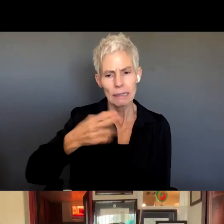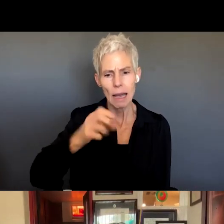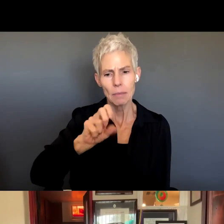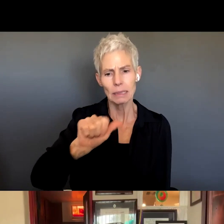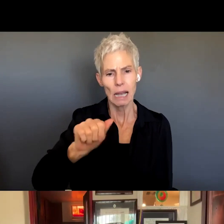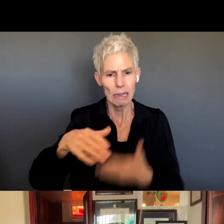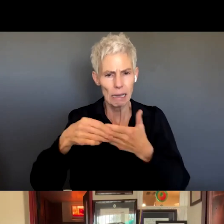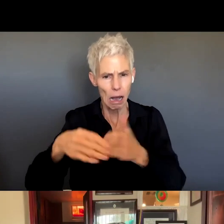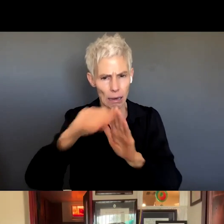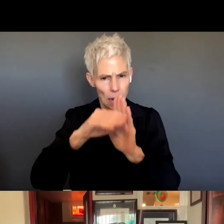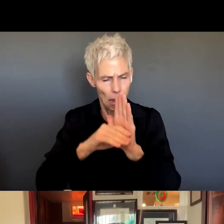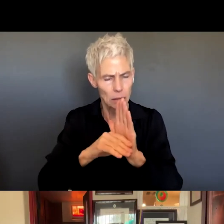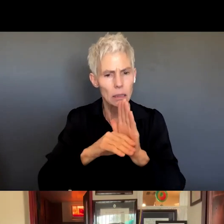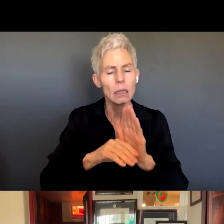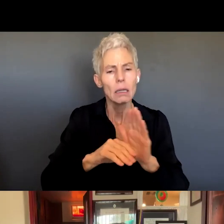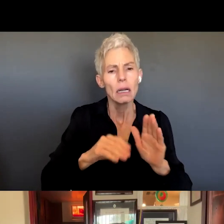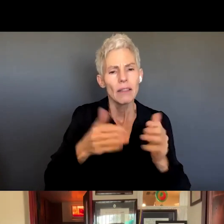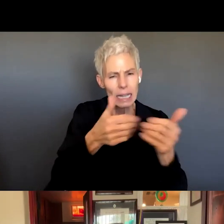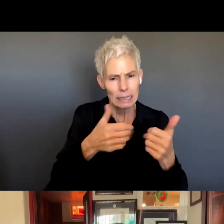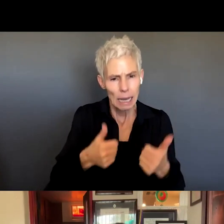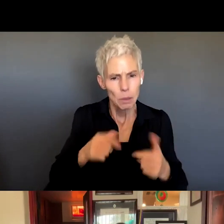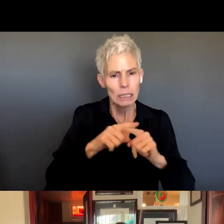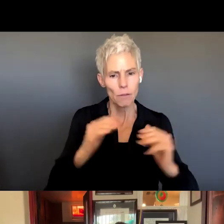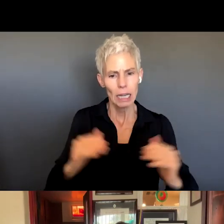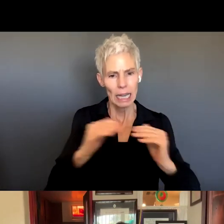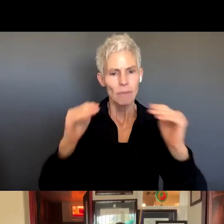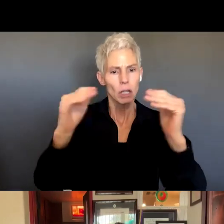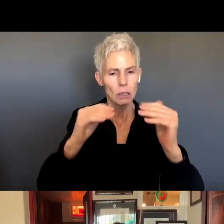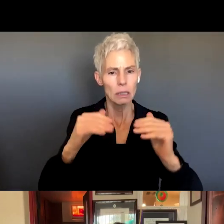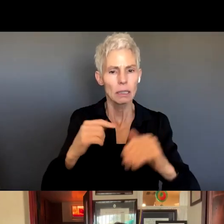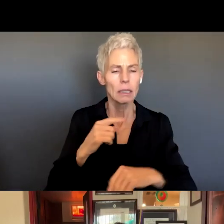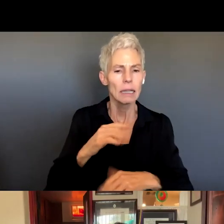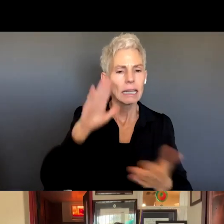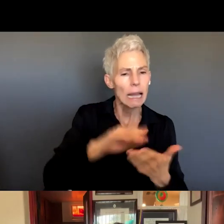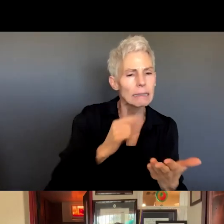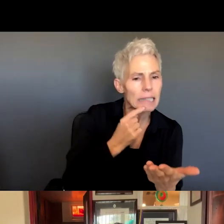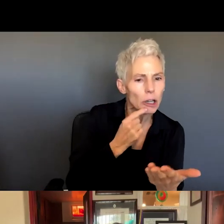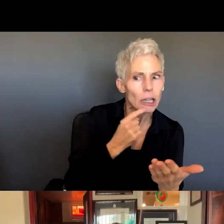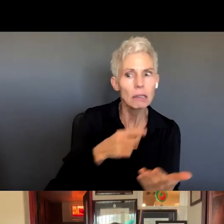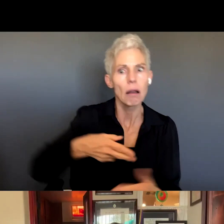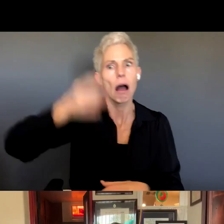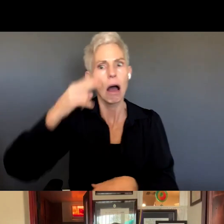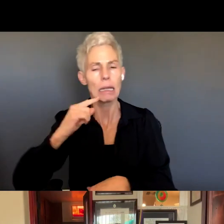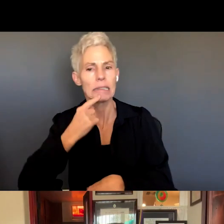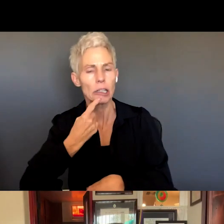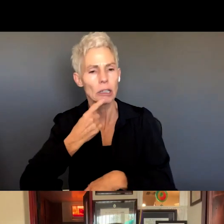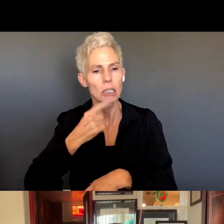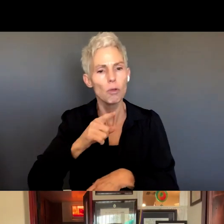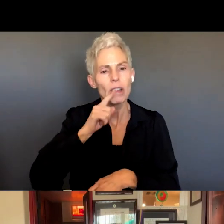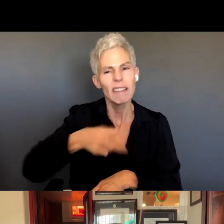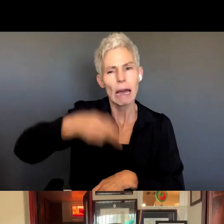The guidelines separate them out into different levels of intensity. And so I'm talking about the ones on that high intensity end of the spectrum.